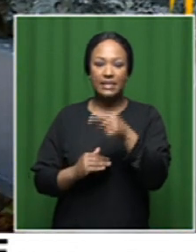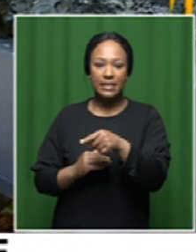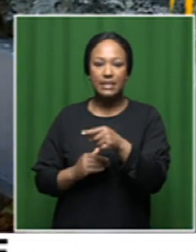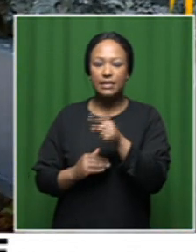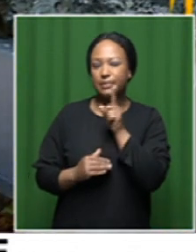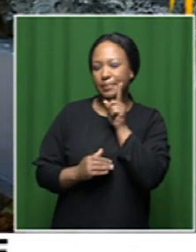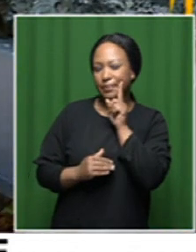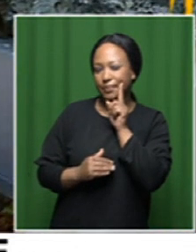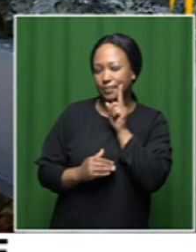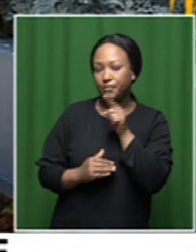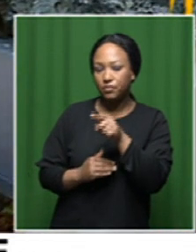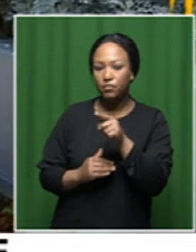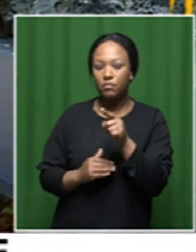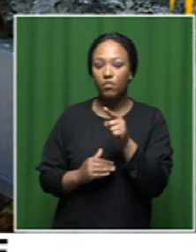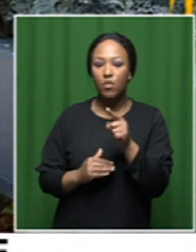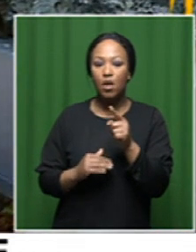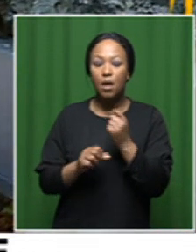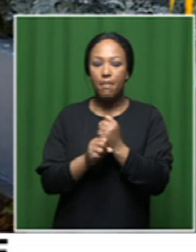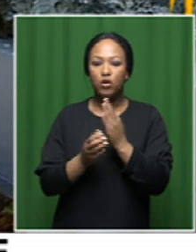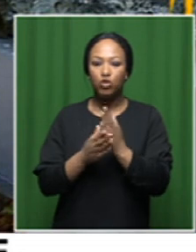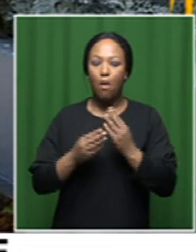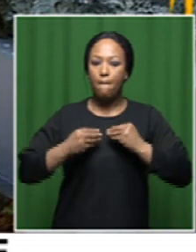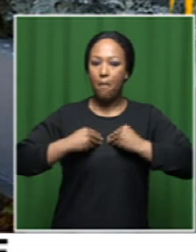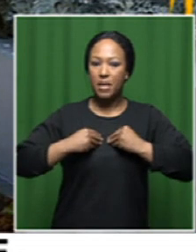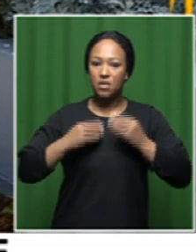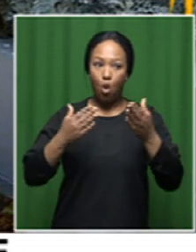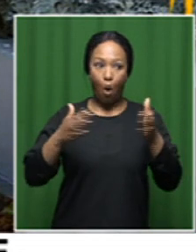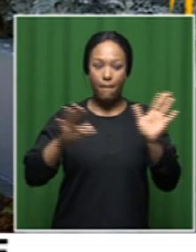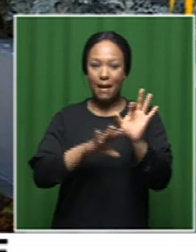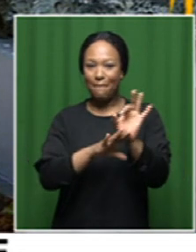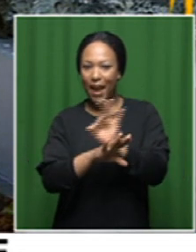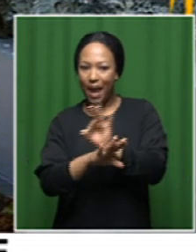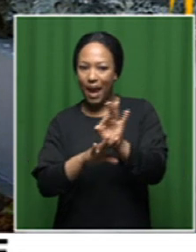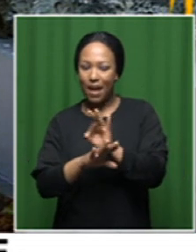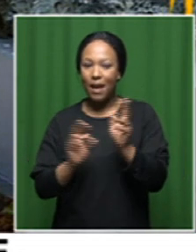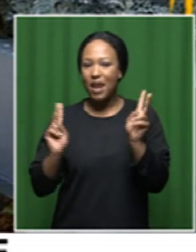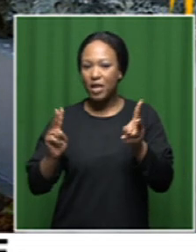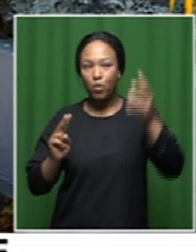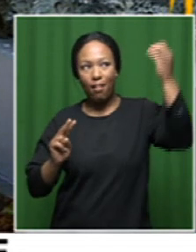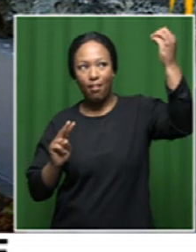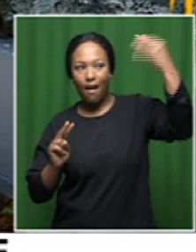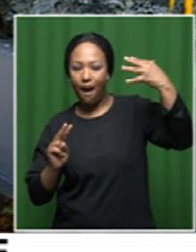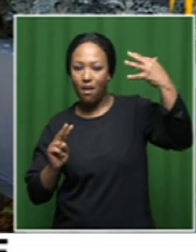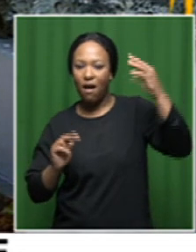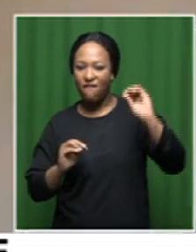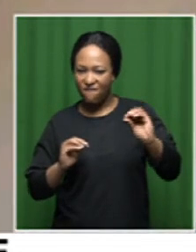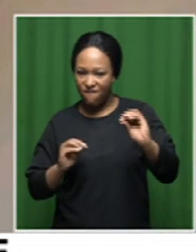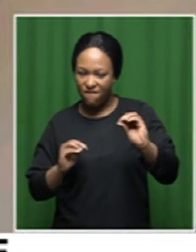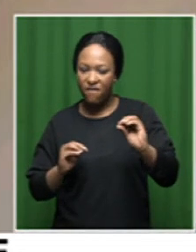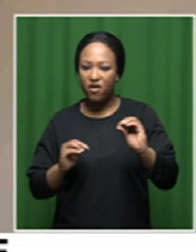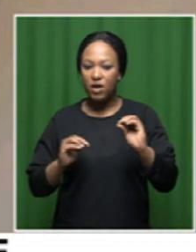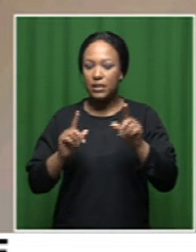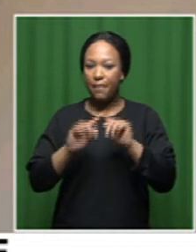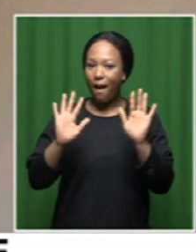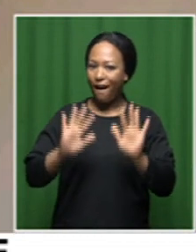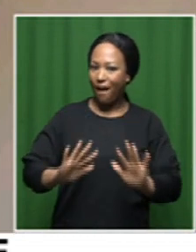look at making sure that your property is open plan, has a lot of natural light, and you could add some color into